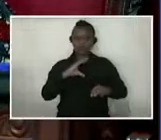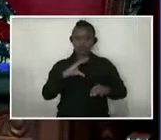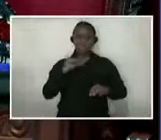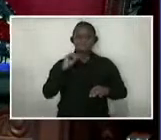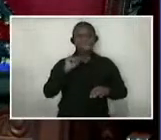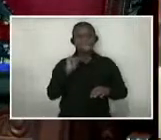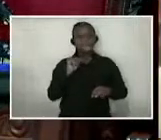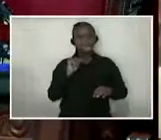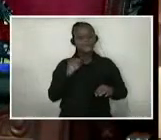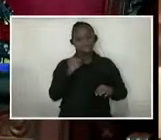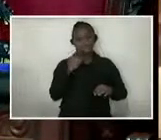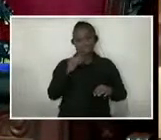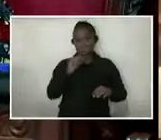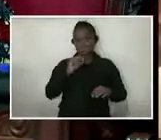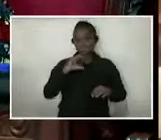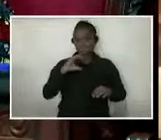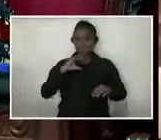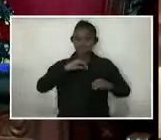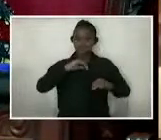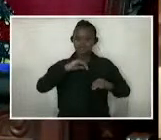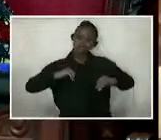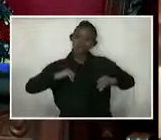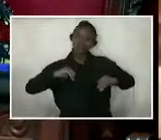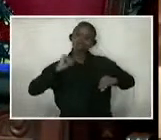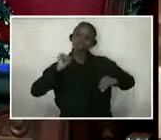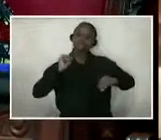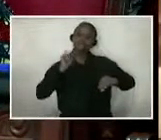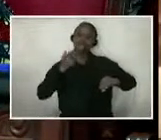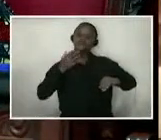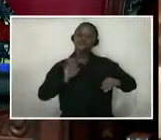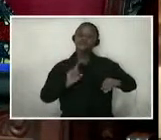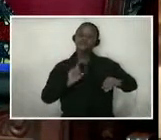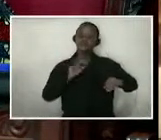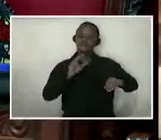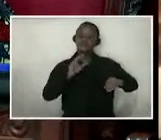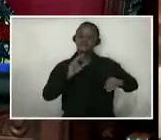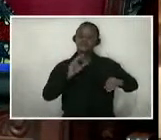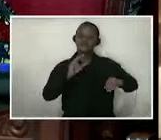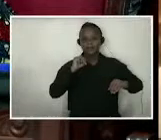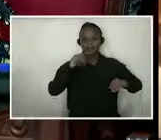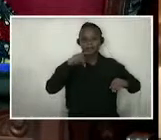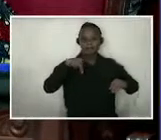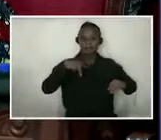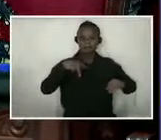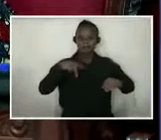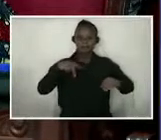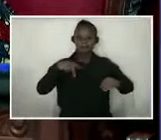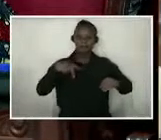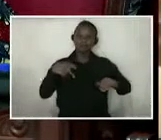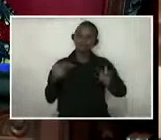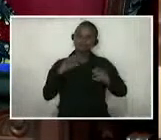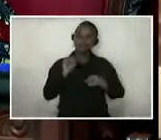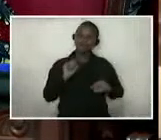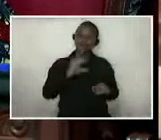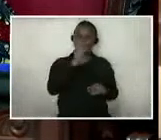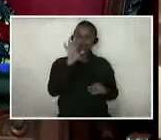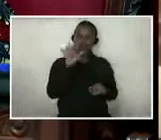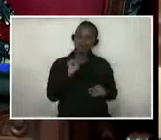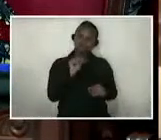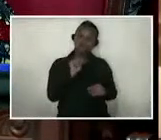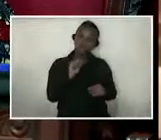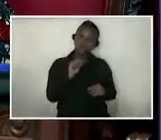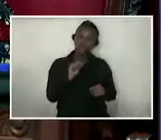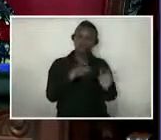had previously been in coalition with the NNP. The South African Constitution prescribes a system of cooperative